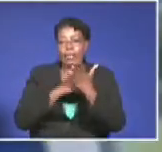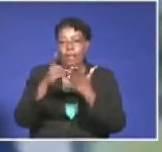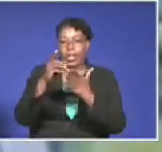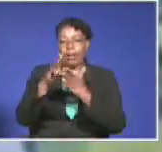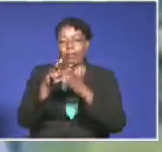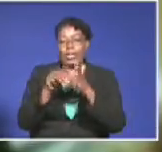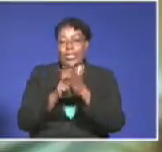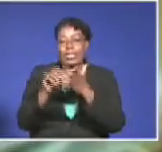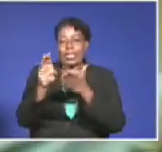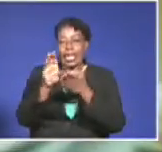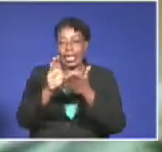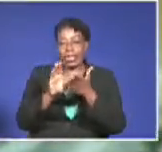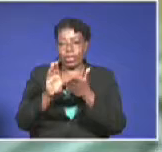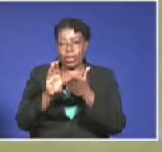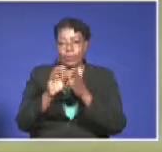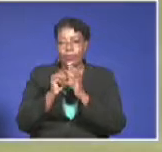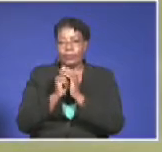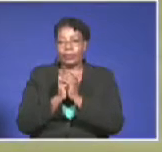Center.